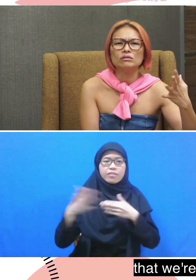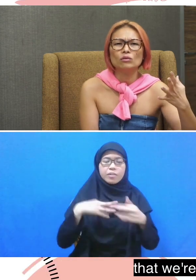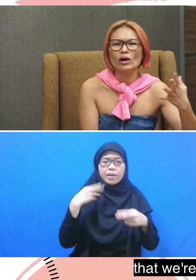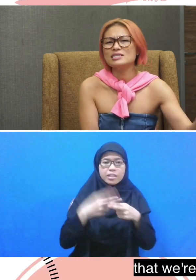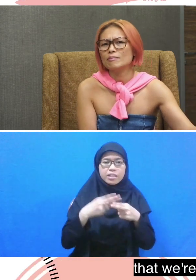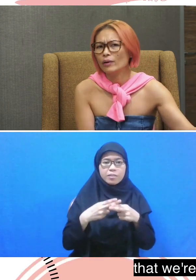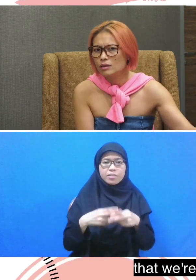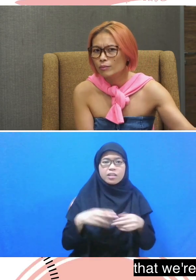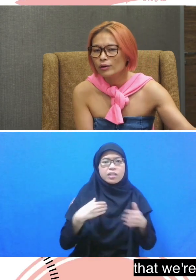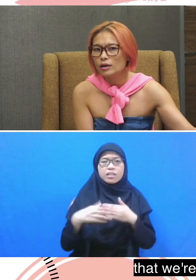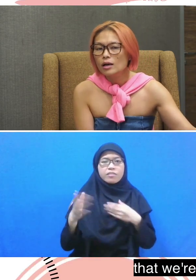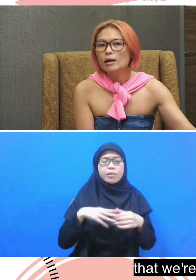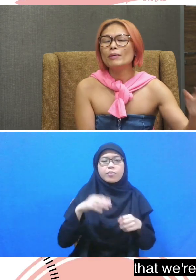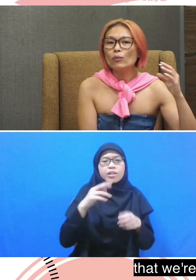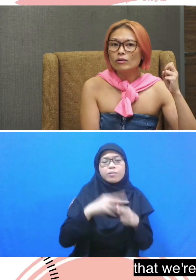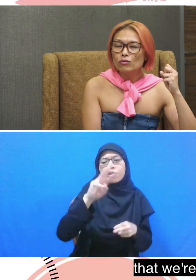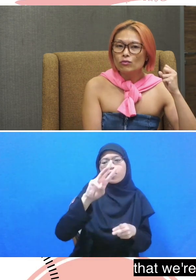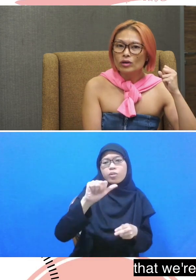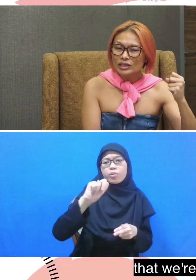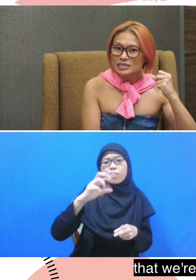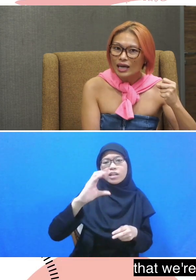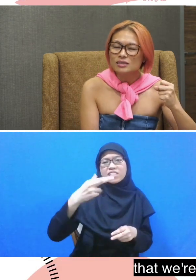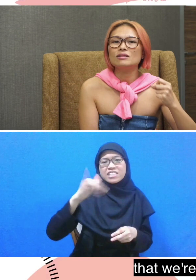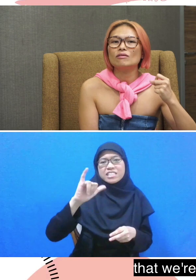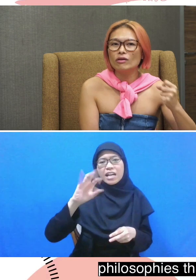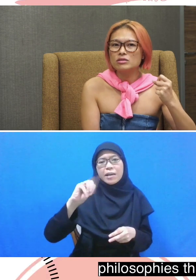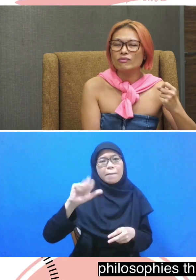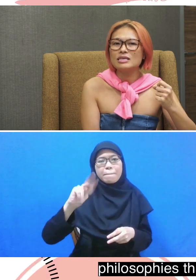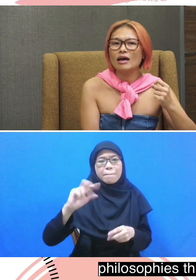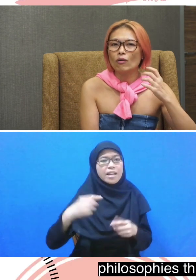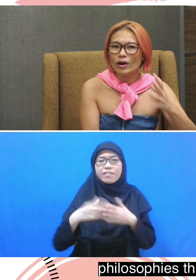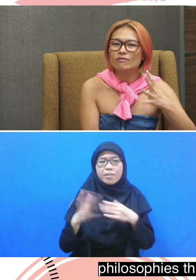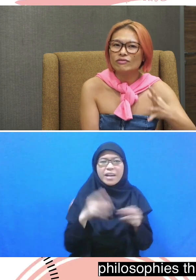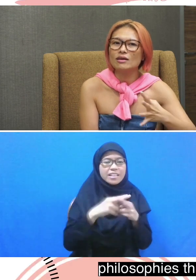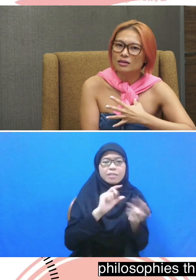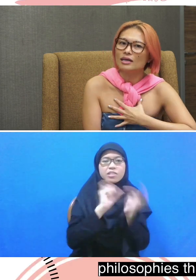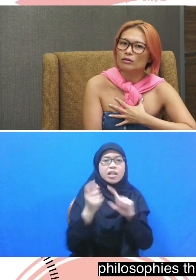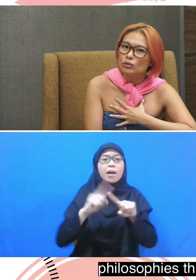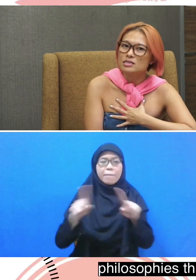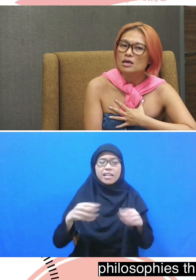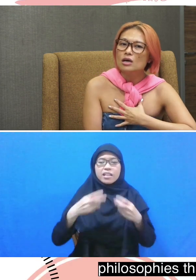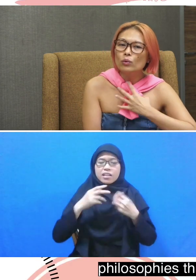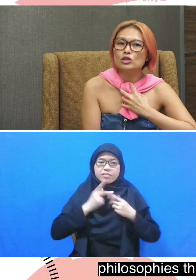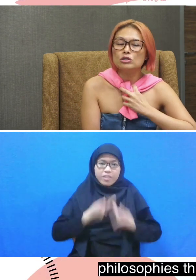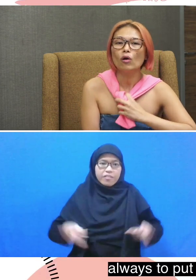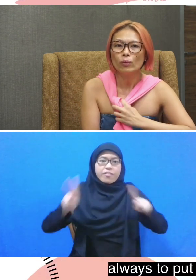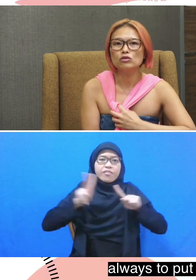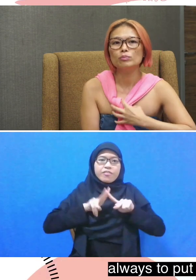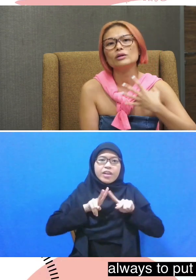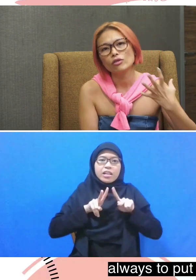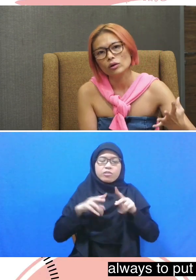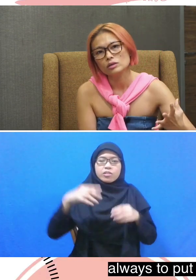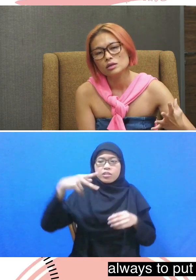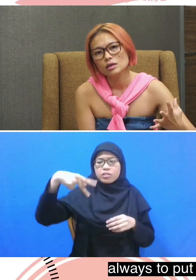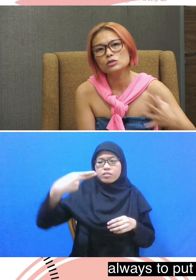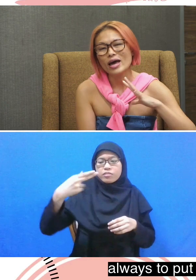not Wang Zai Mao anymore, but we retained the philosophies that our grandfather handed down to us, which is always to put